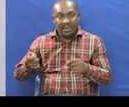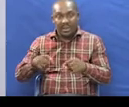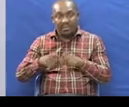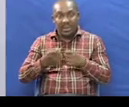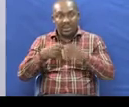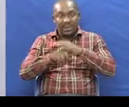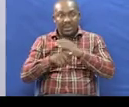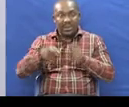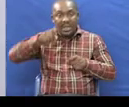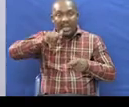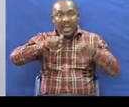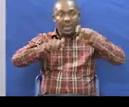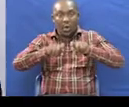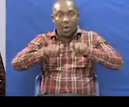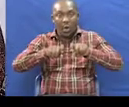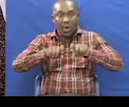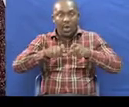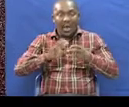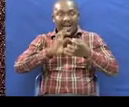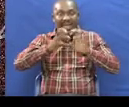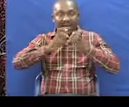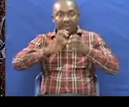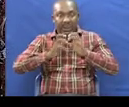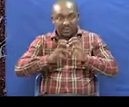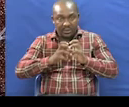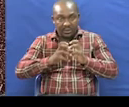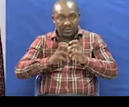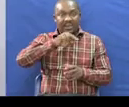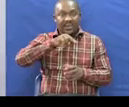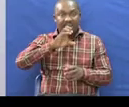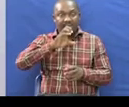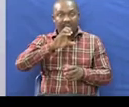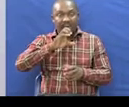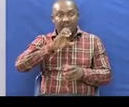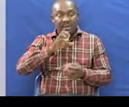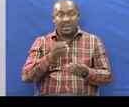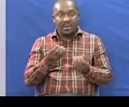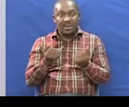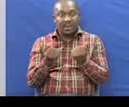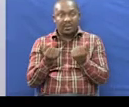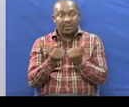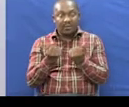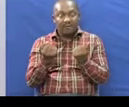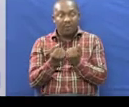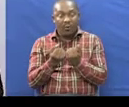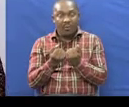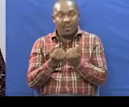reaction, zinc form compounds which exhibit